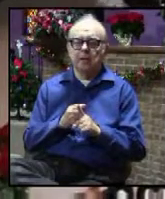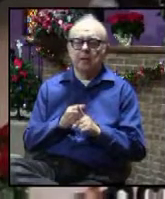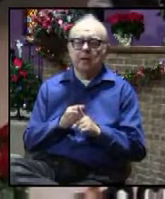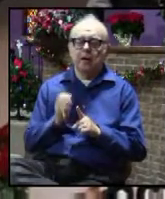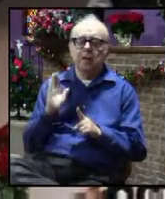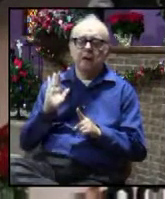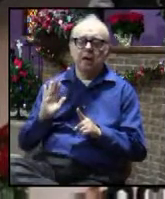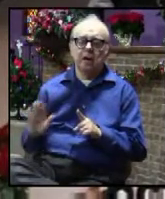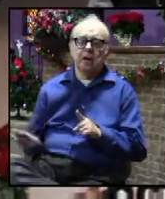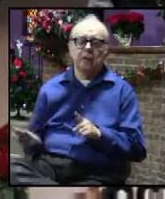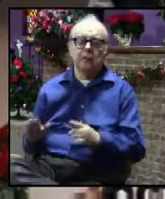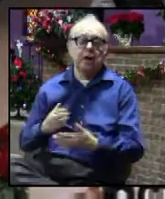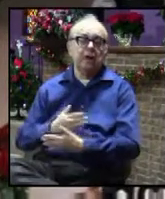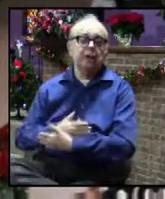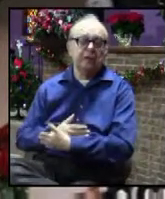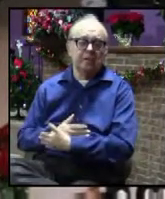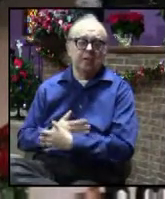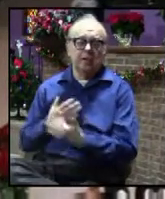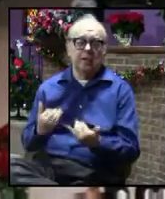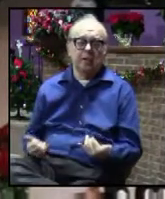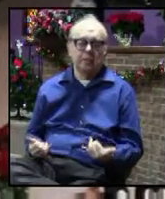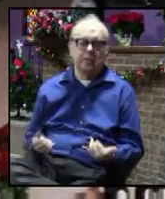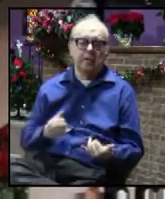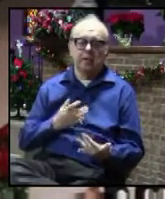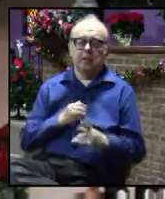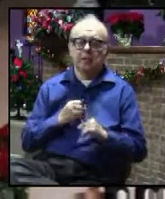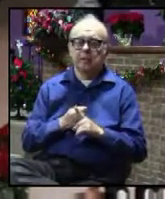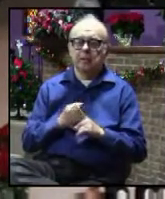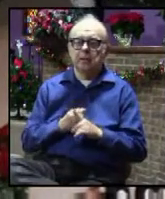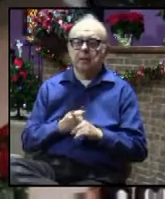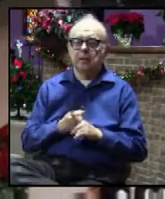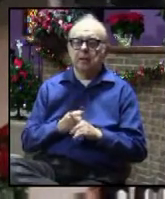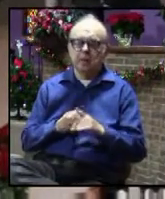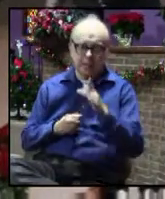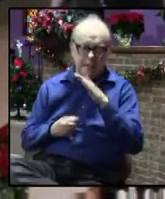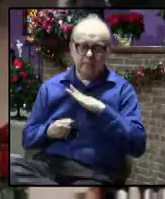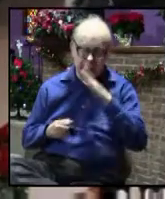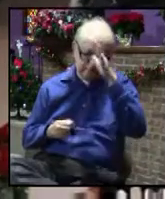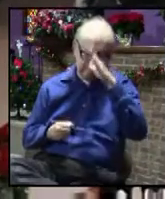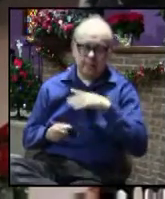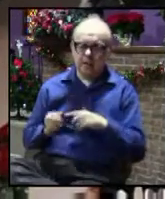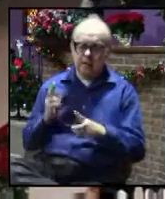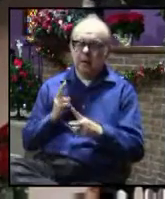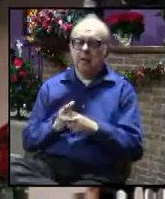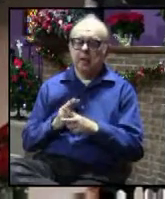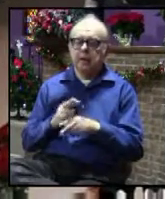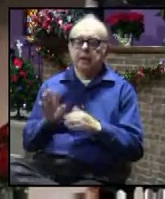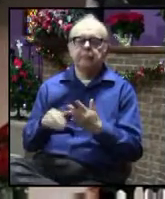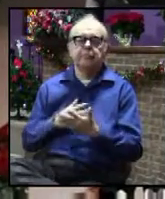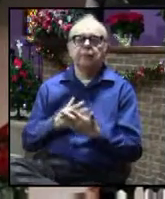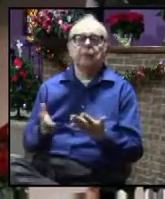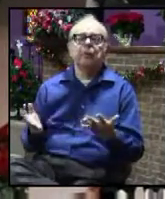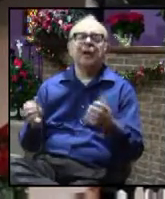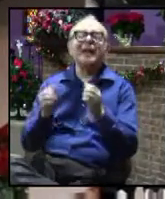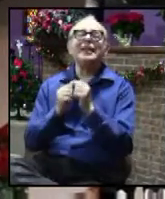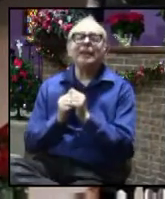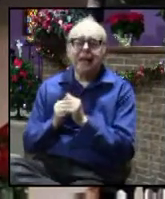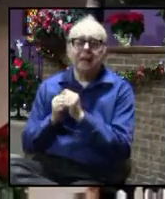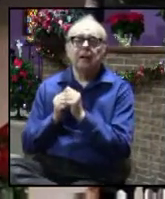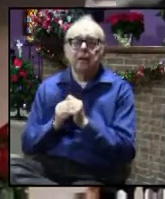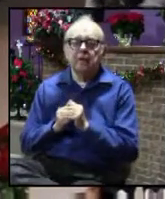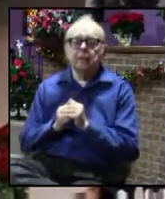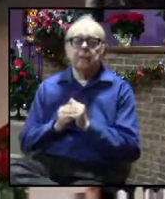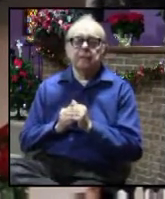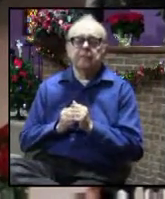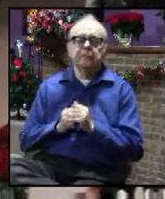little child now is the heartbeat, ladies and gentlemen, that keeps this whole thing together. Amen. And it's